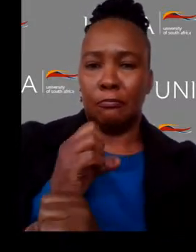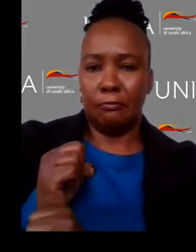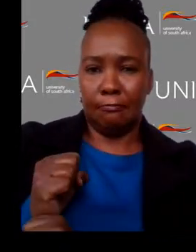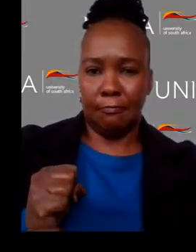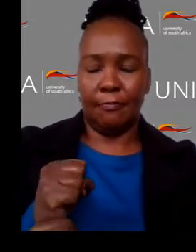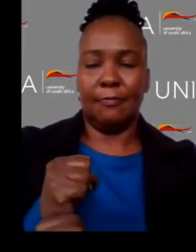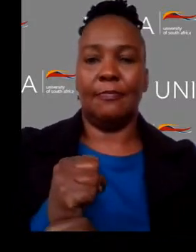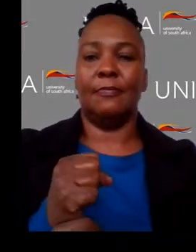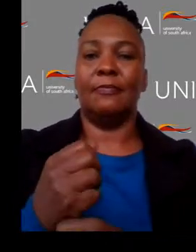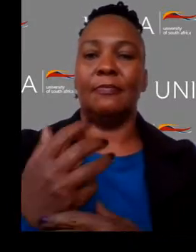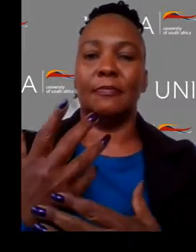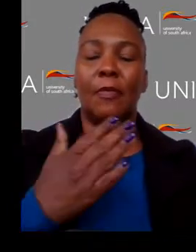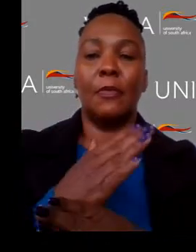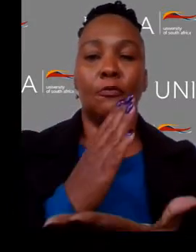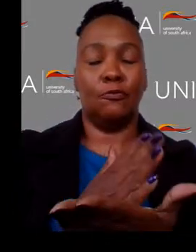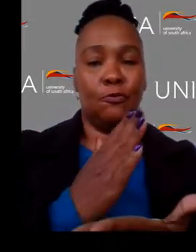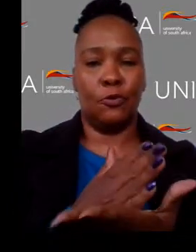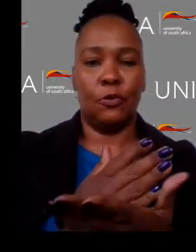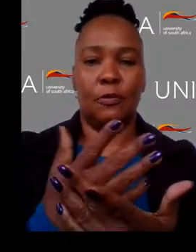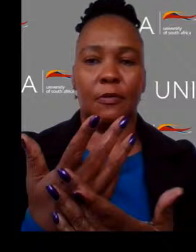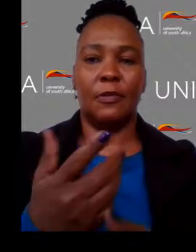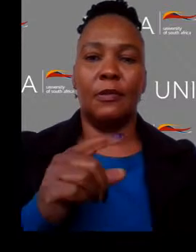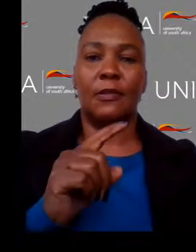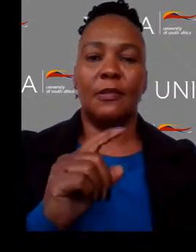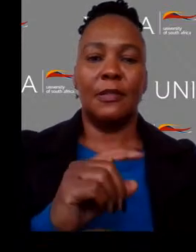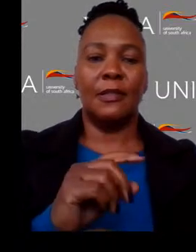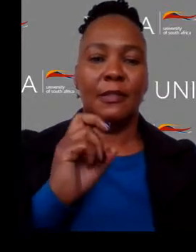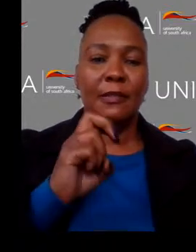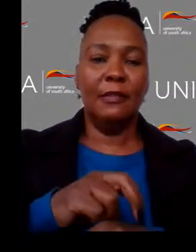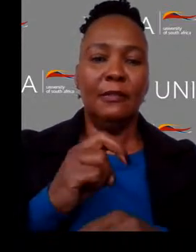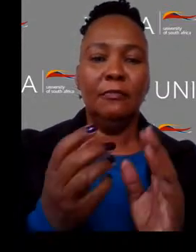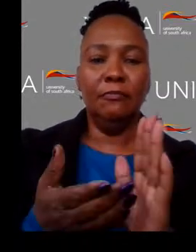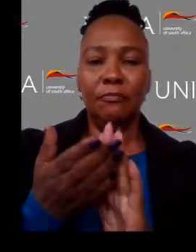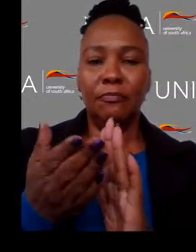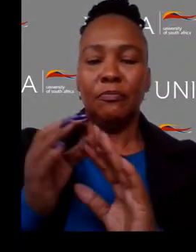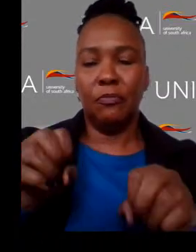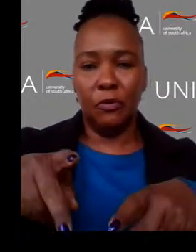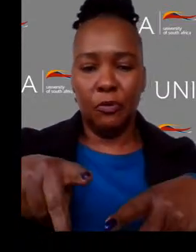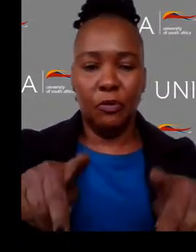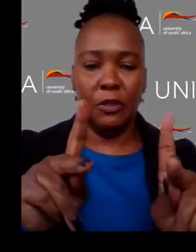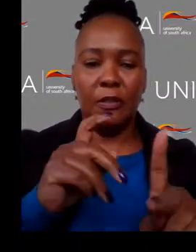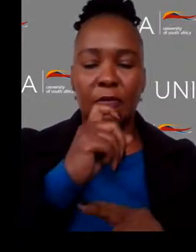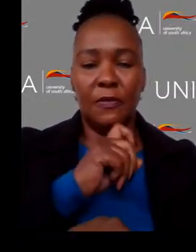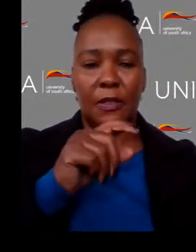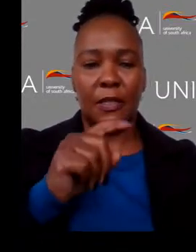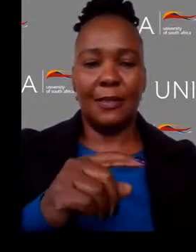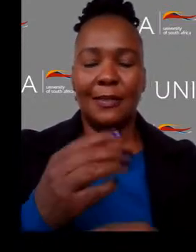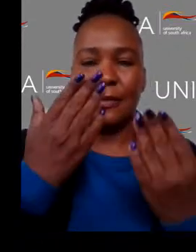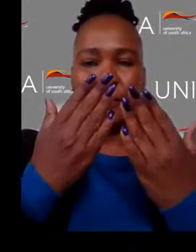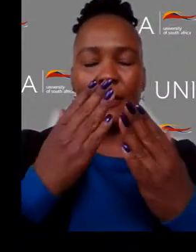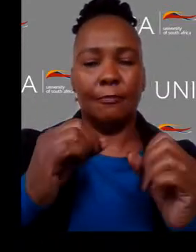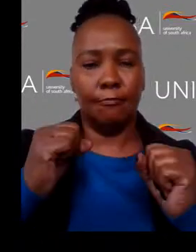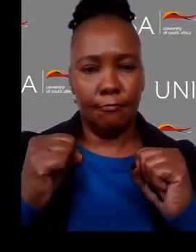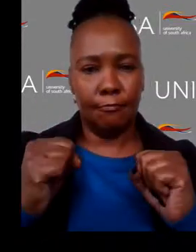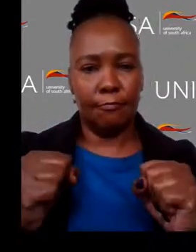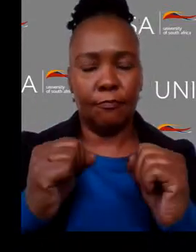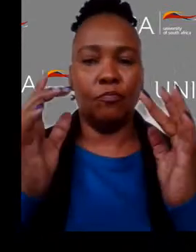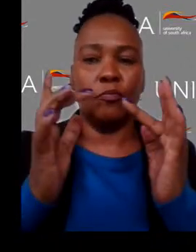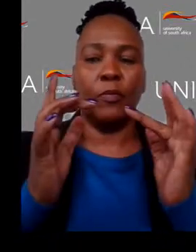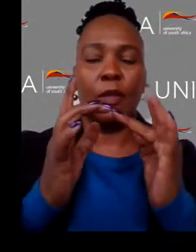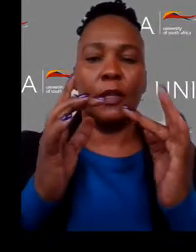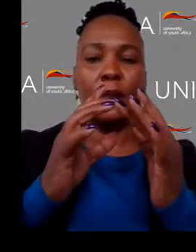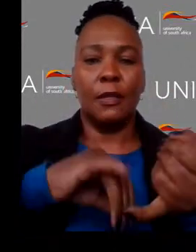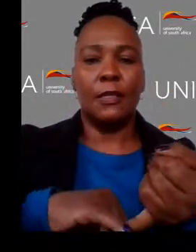and make sure that you make use of every little opportunity. Study hard, contact your module